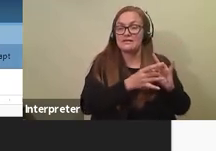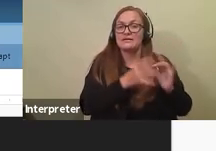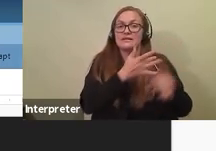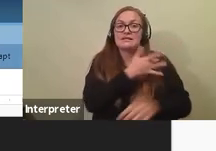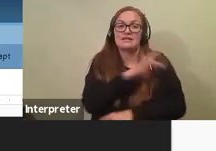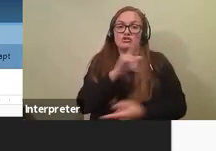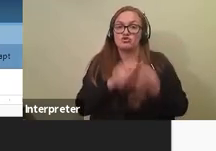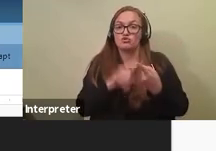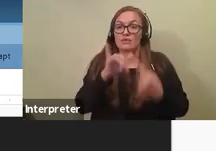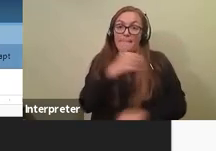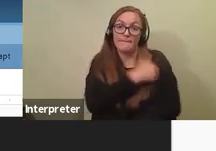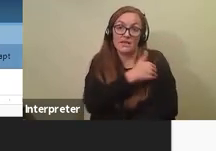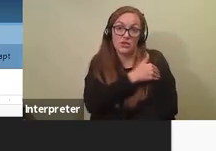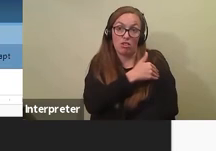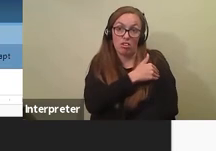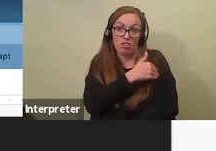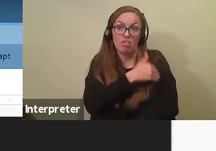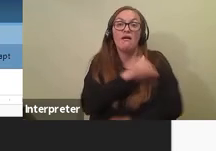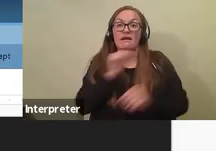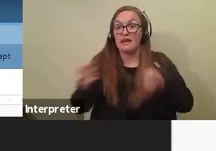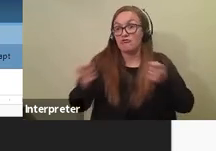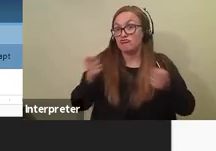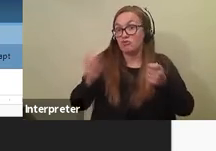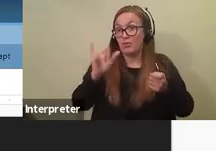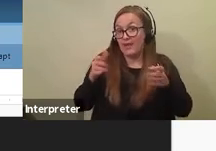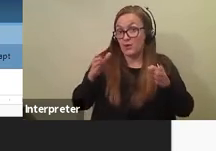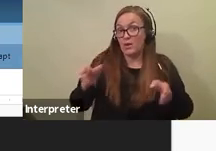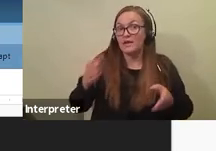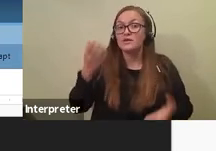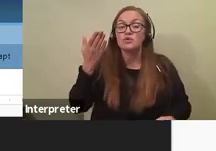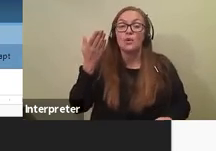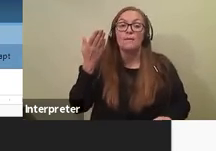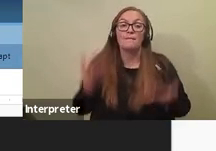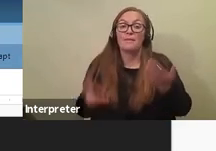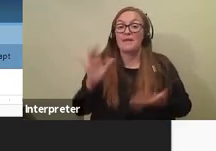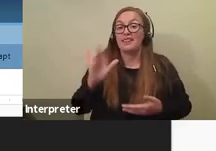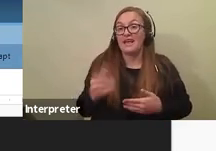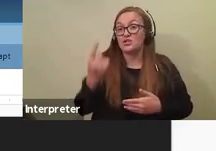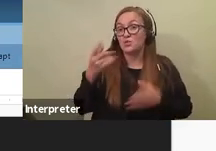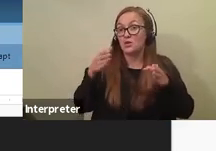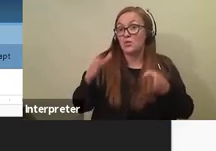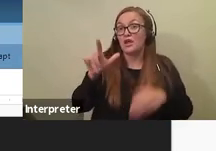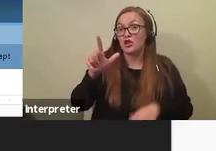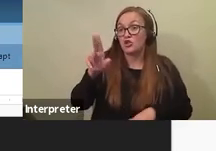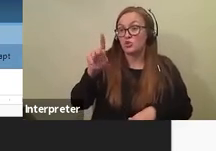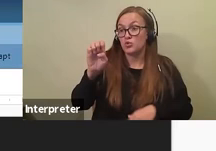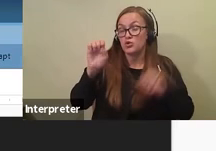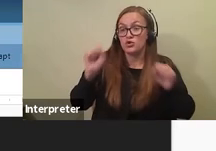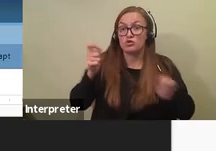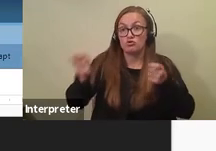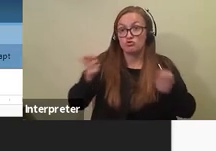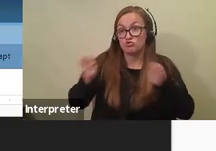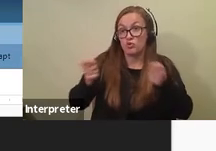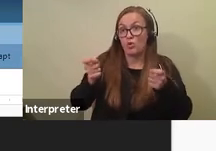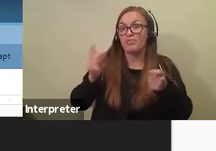ends of those muscles and control a robotic arm that way. So this might be one of the ways that Luke could have controlled his robotic arm that he got in